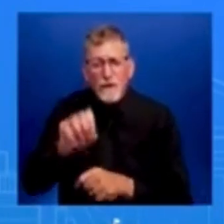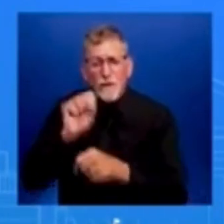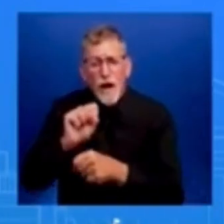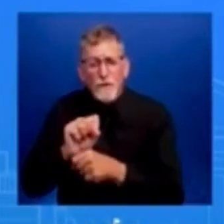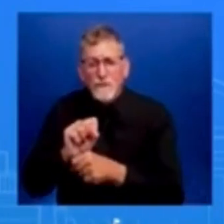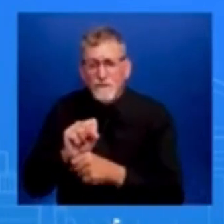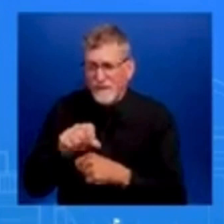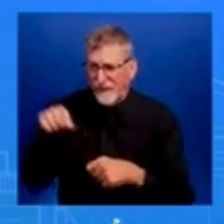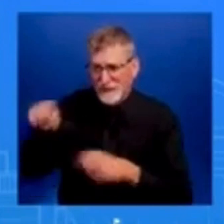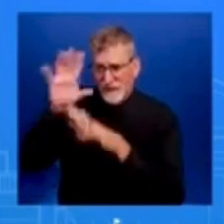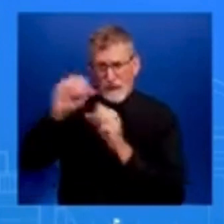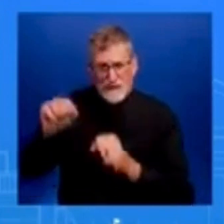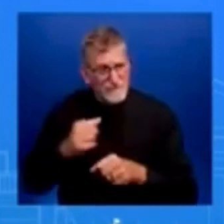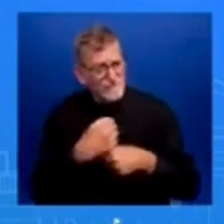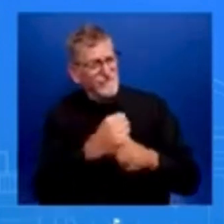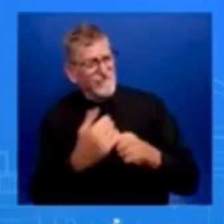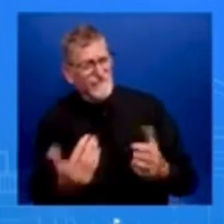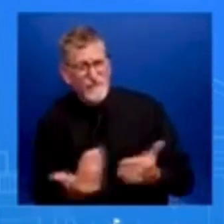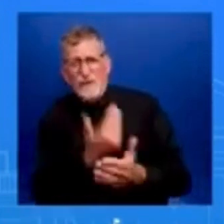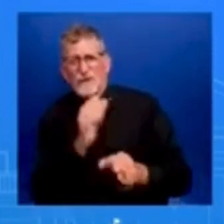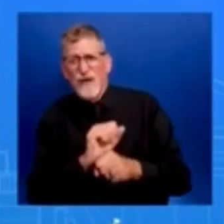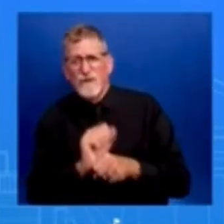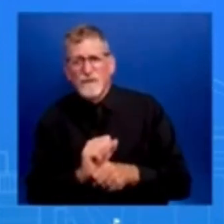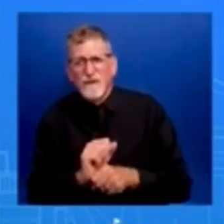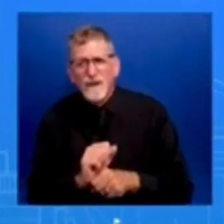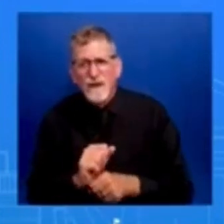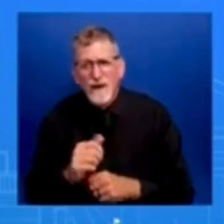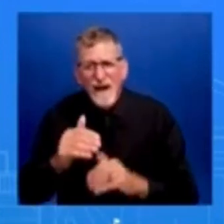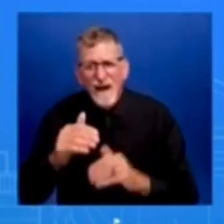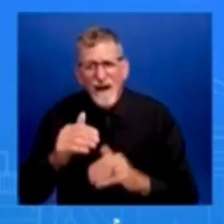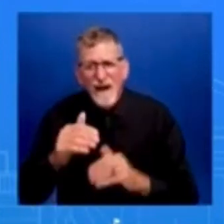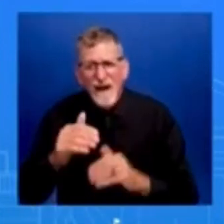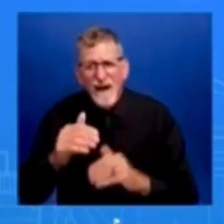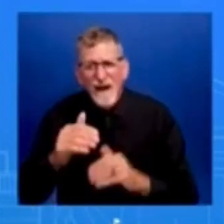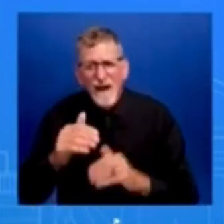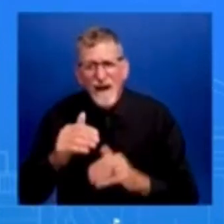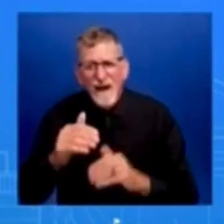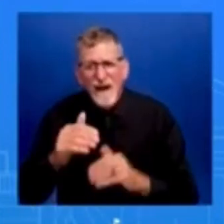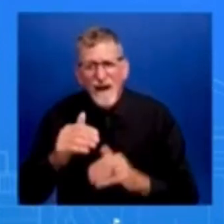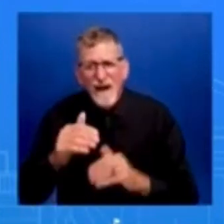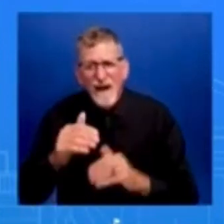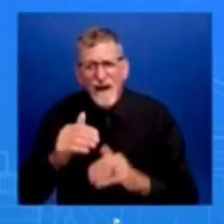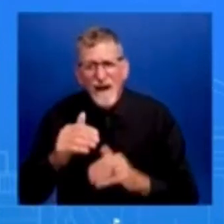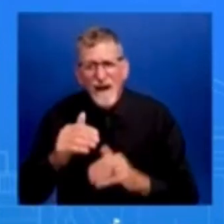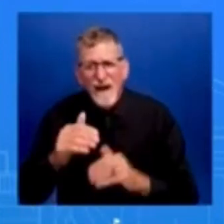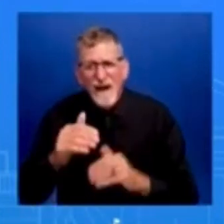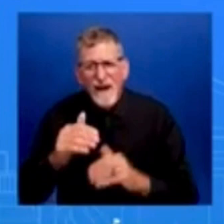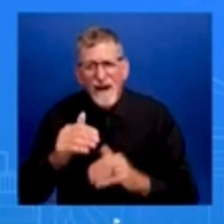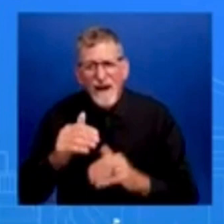4%, wages are up, inflation is moderating. That's what